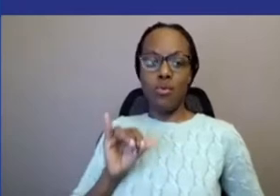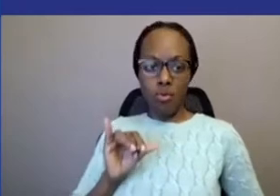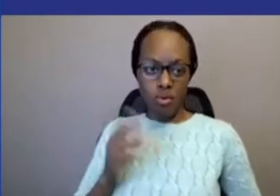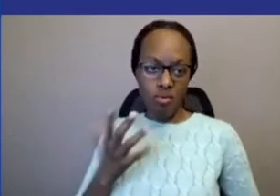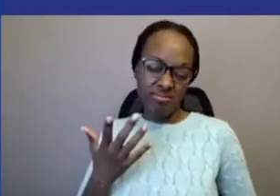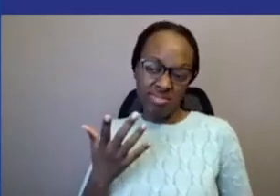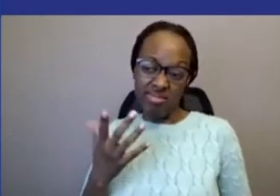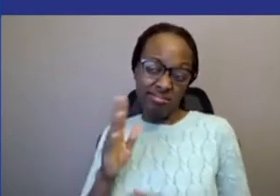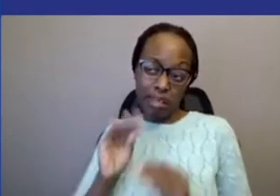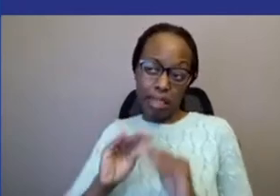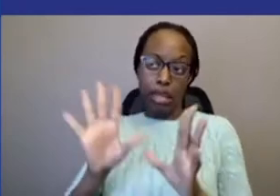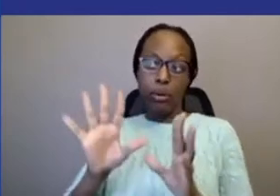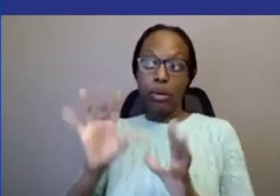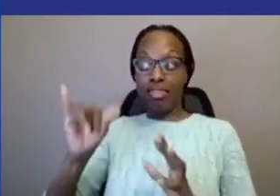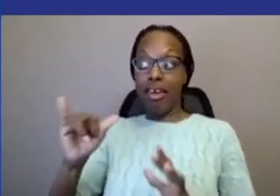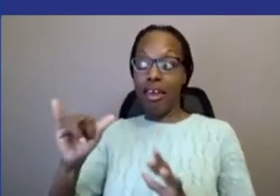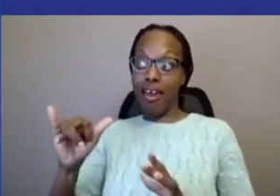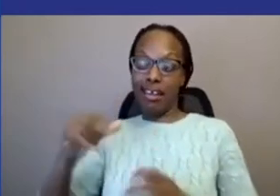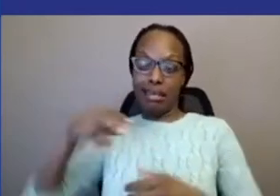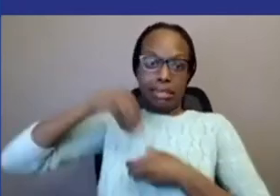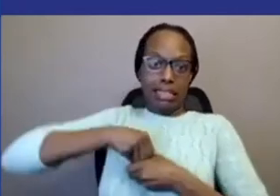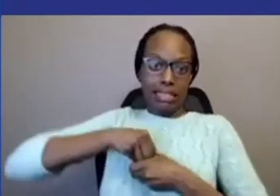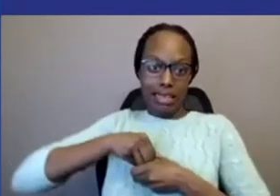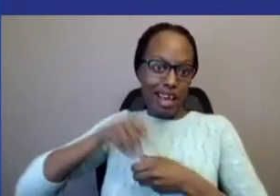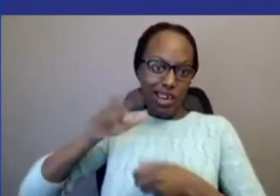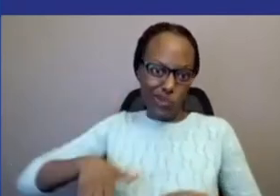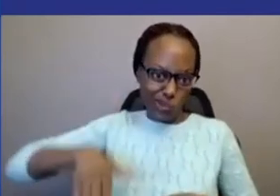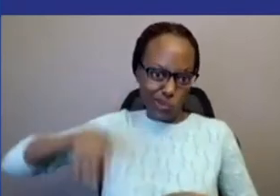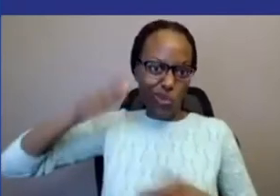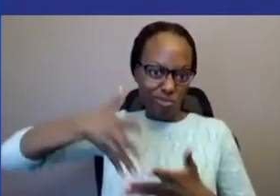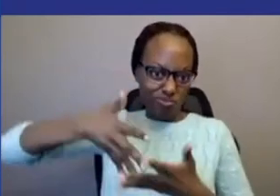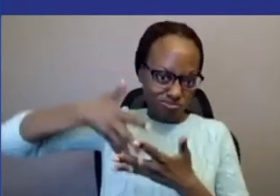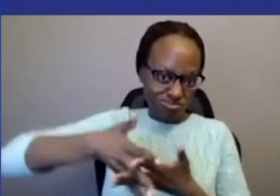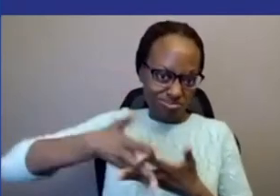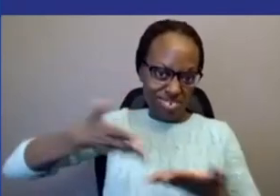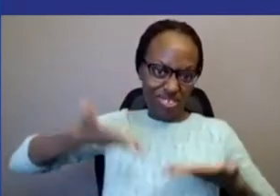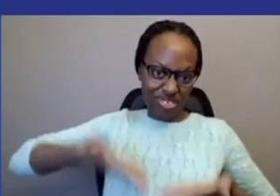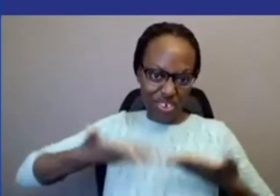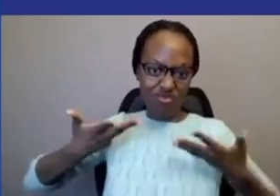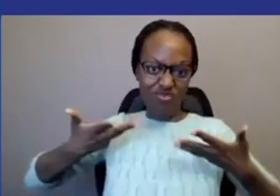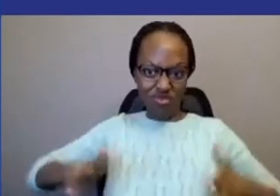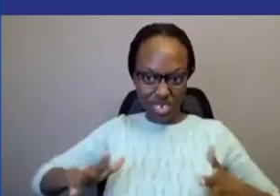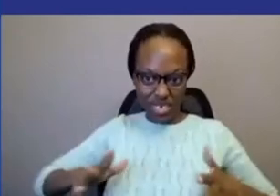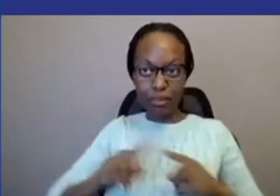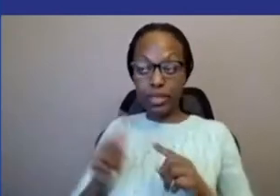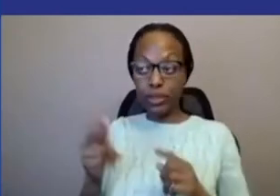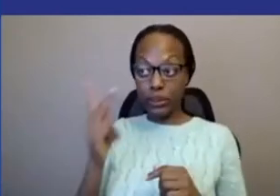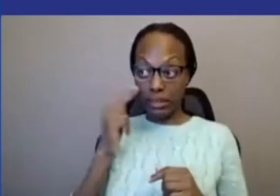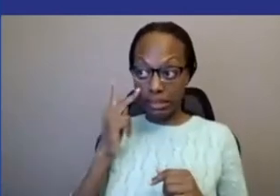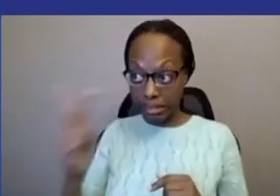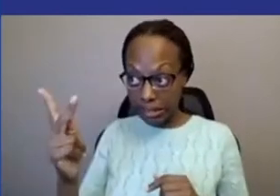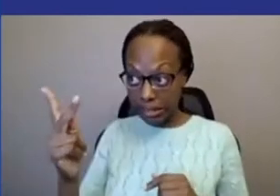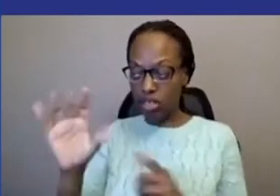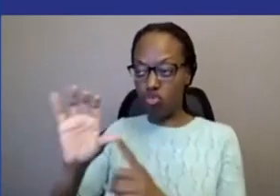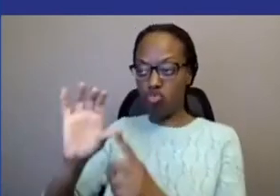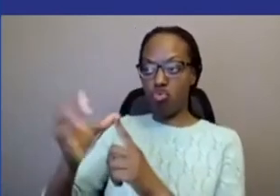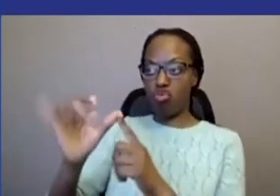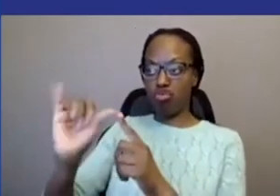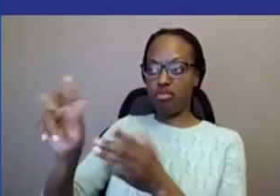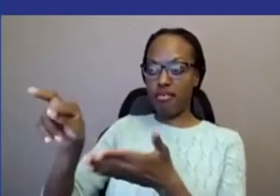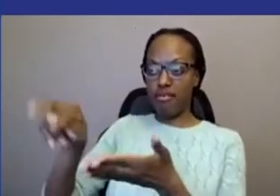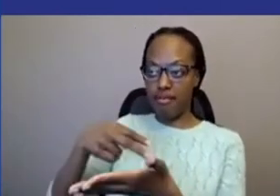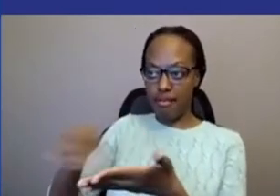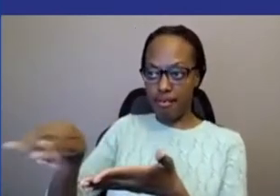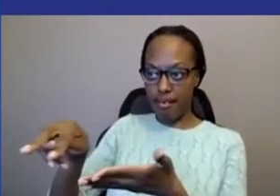from birth. But to then be able to see dance culturally, as well as like being, you know, presented